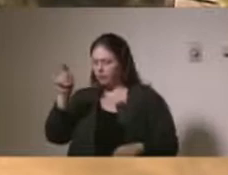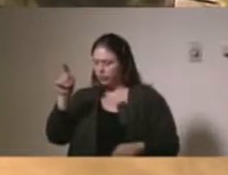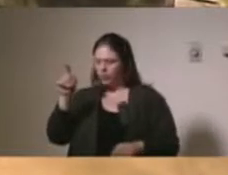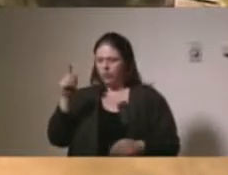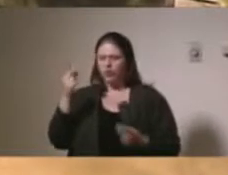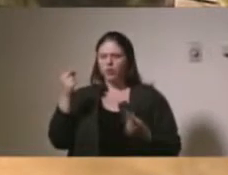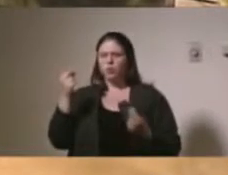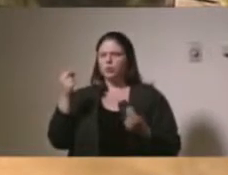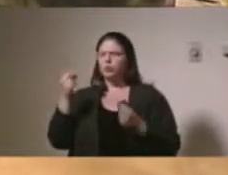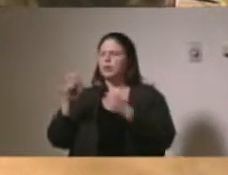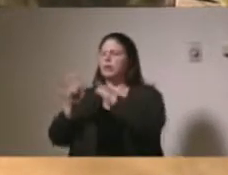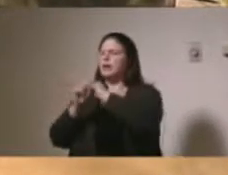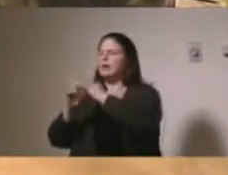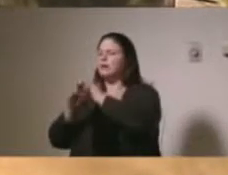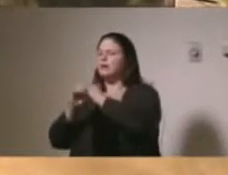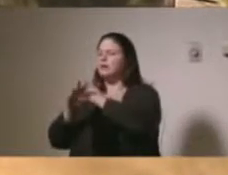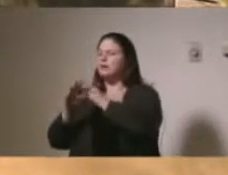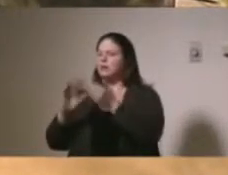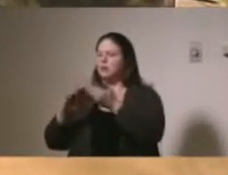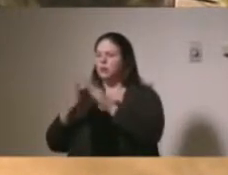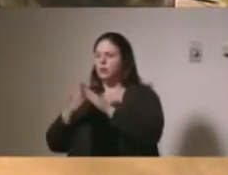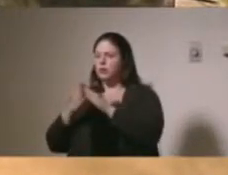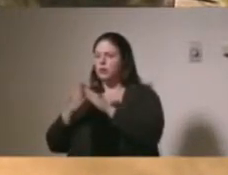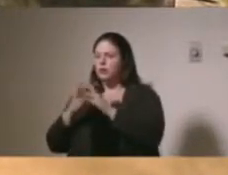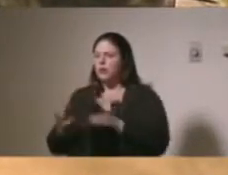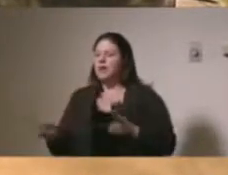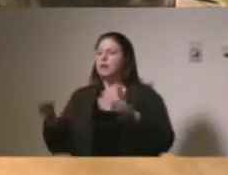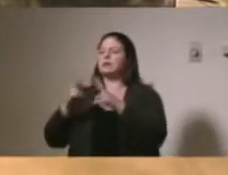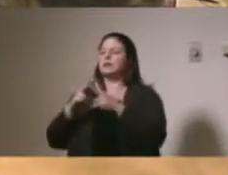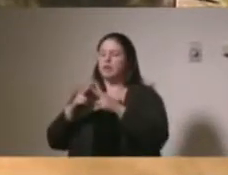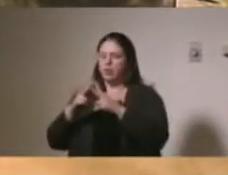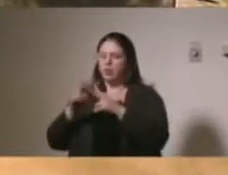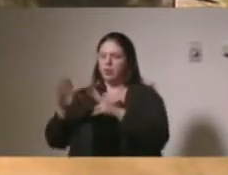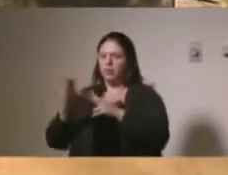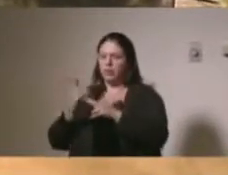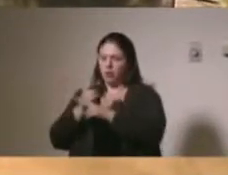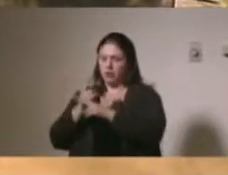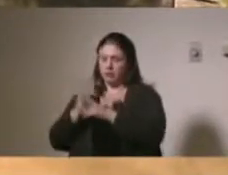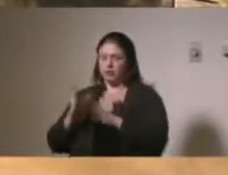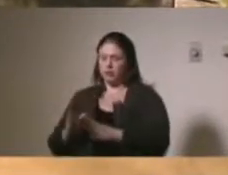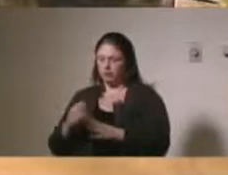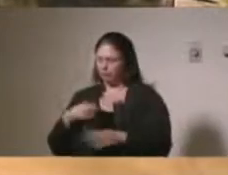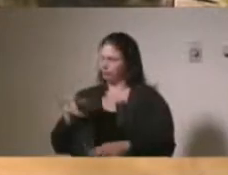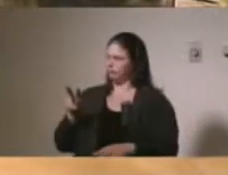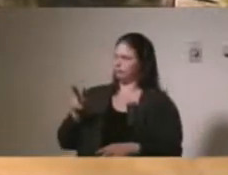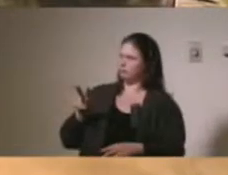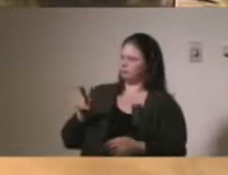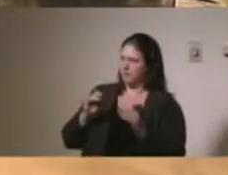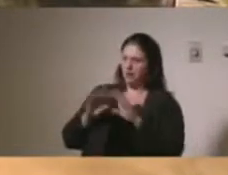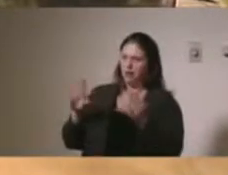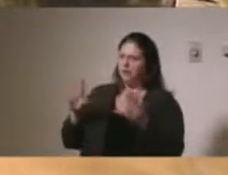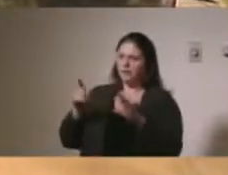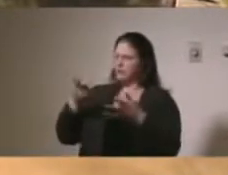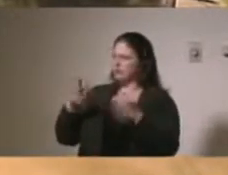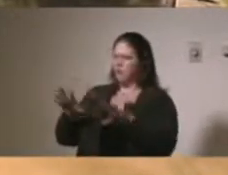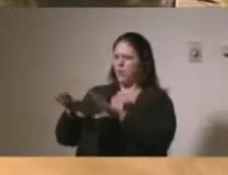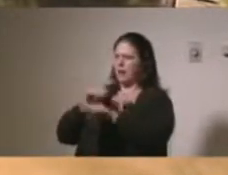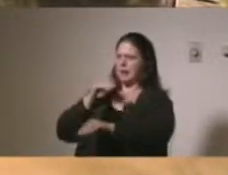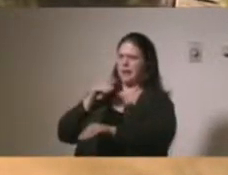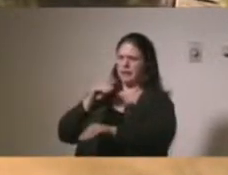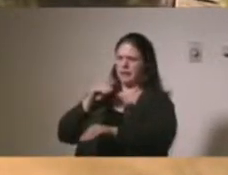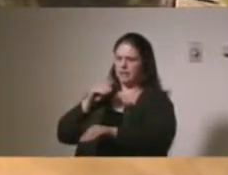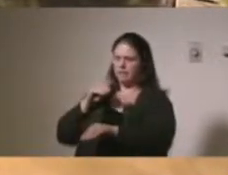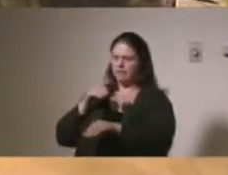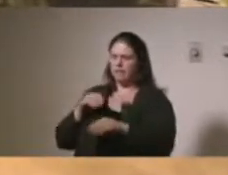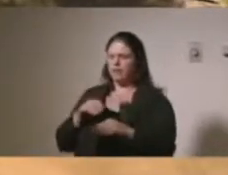canvassed a community and doubled their customer base. So it was clear to us they had no intentions of pulling out. What